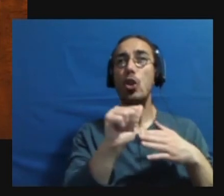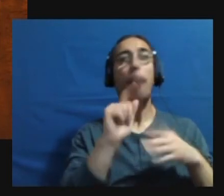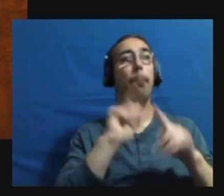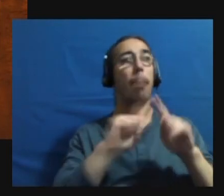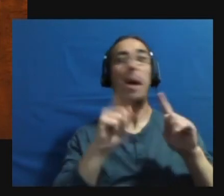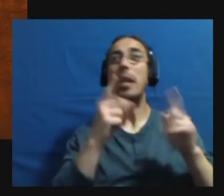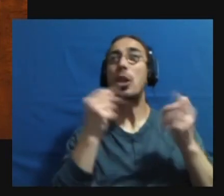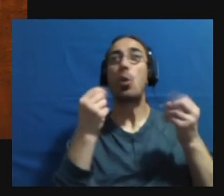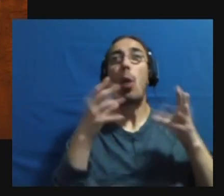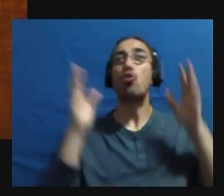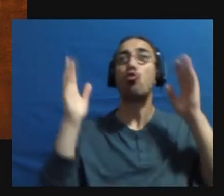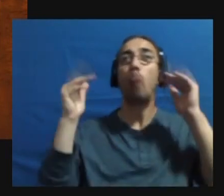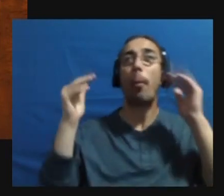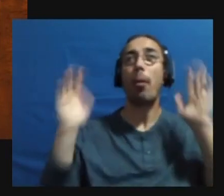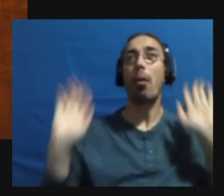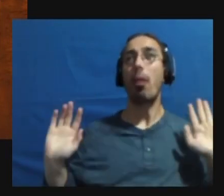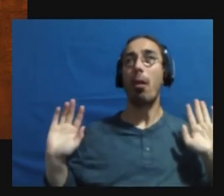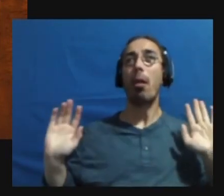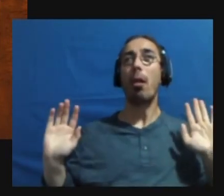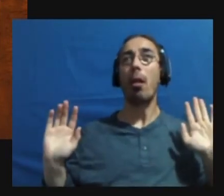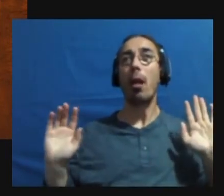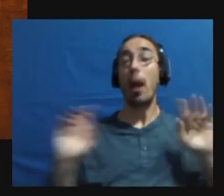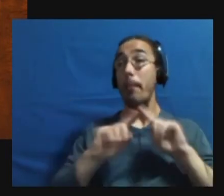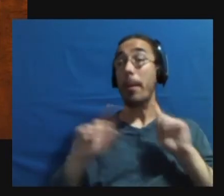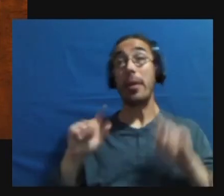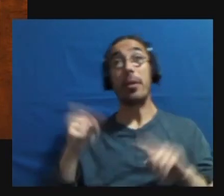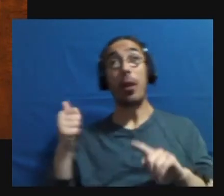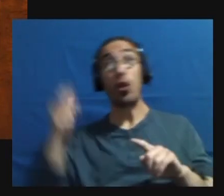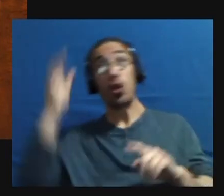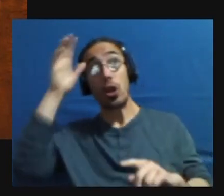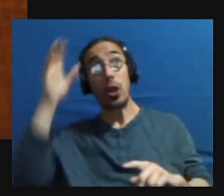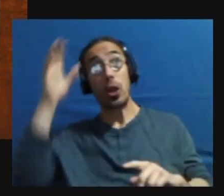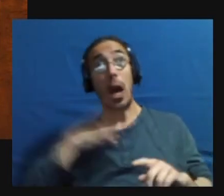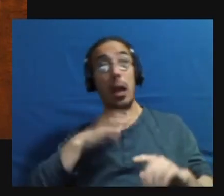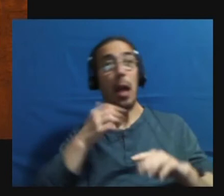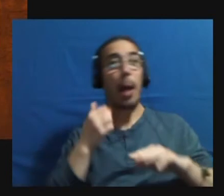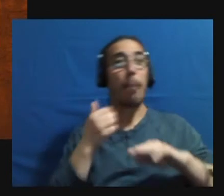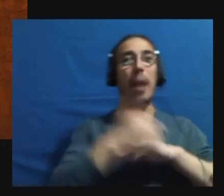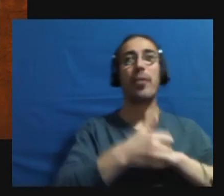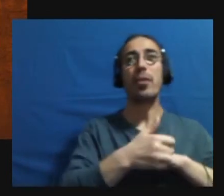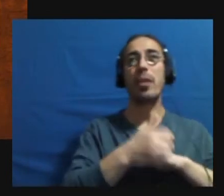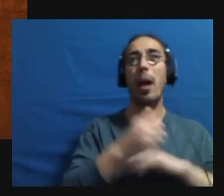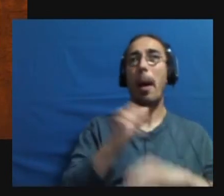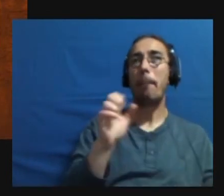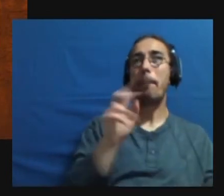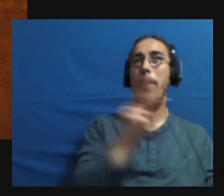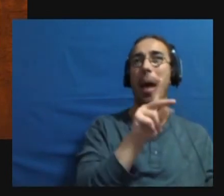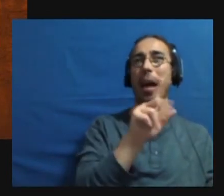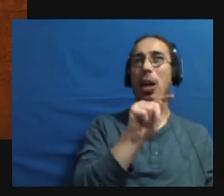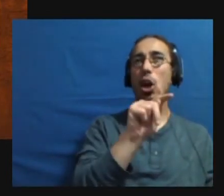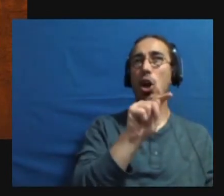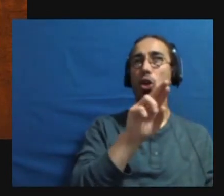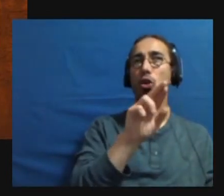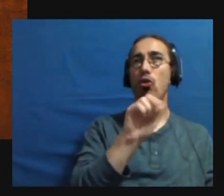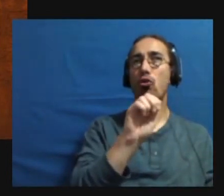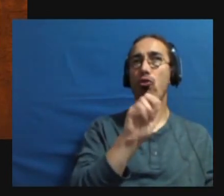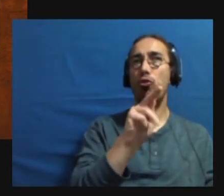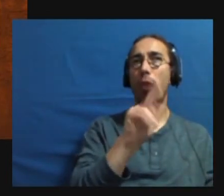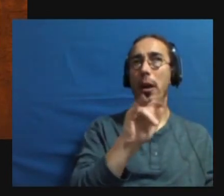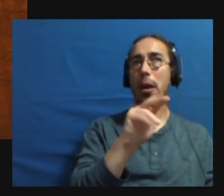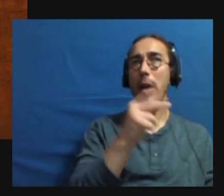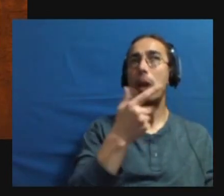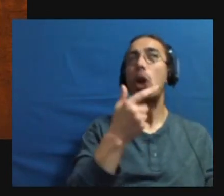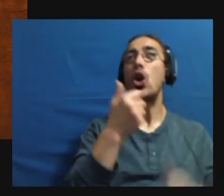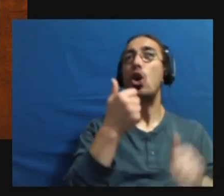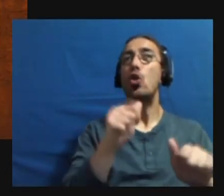But the guy accused him of backtracking and of trying to make excuses